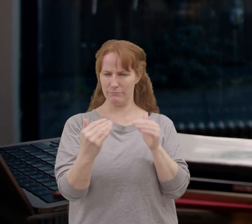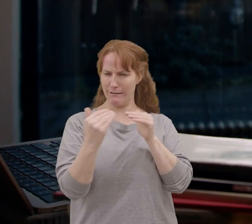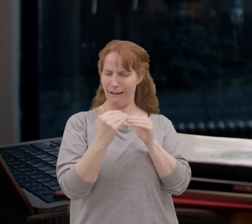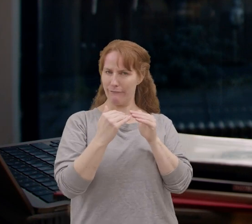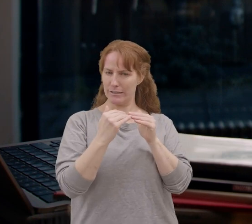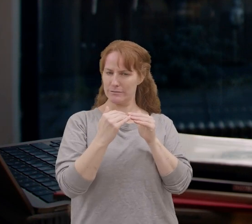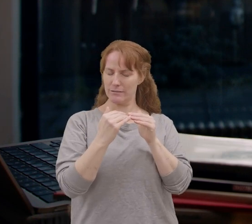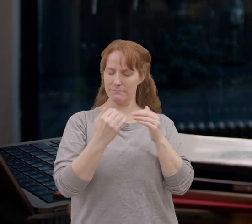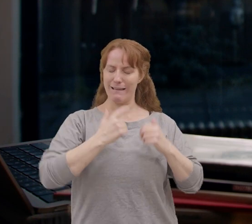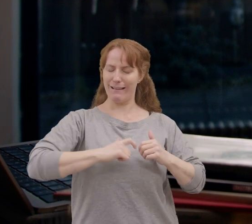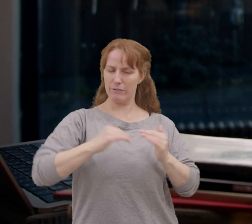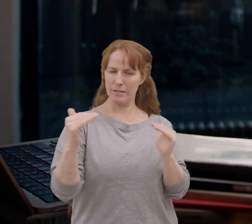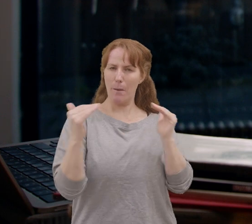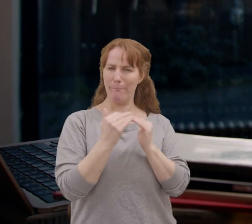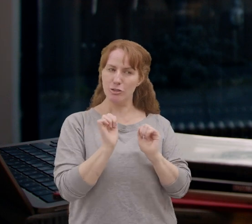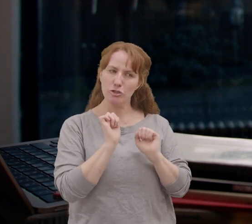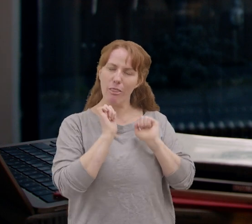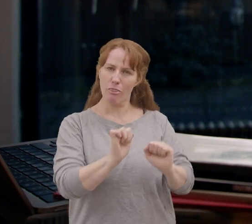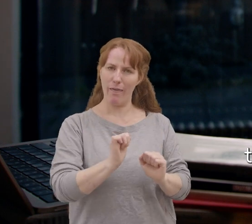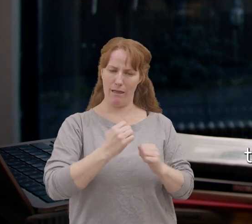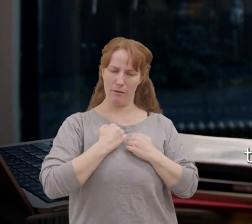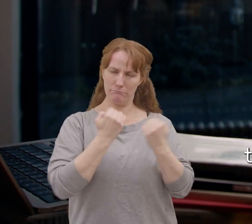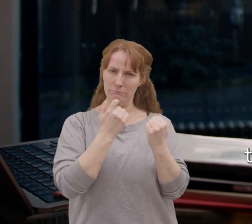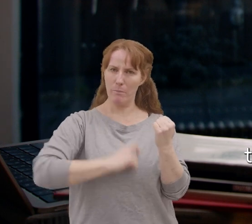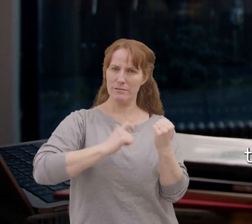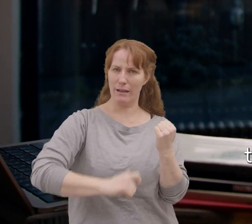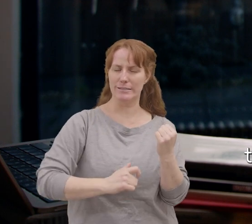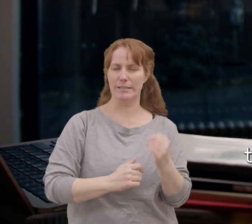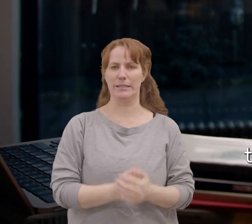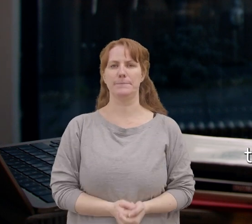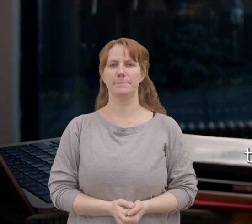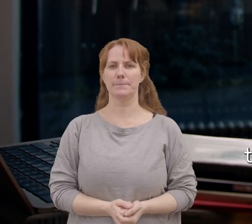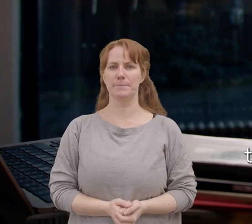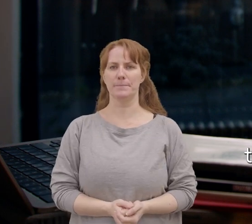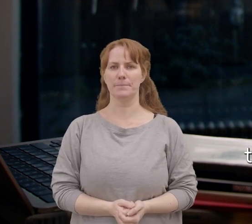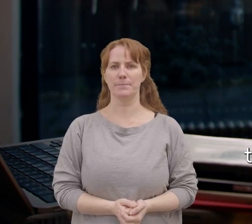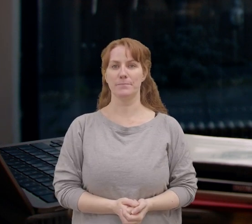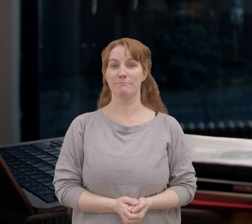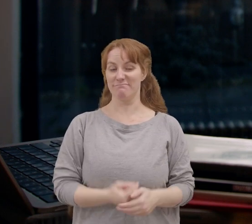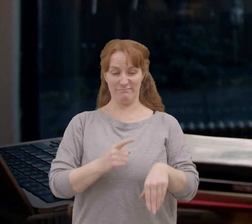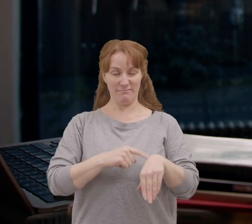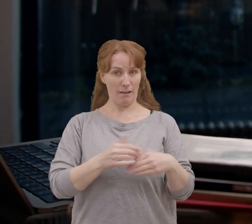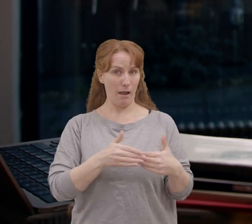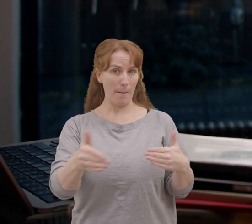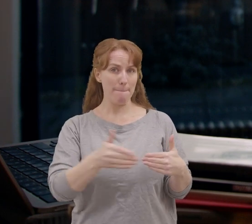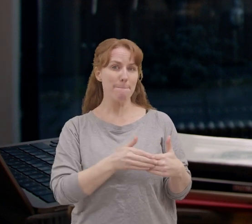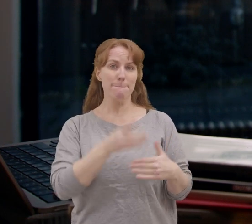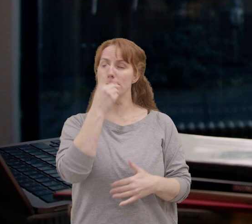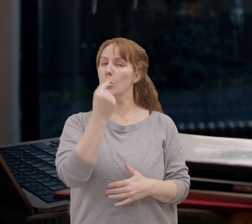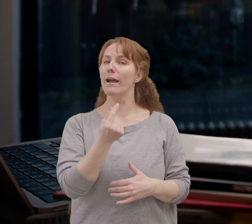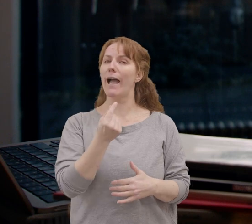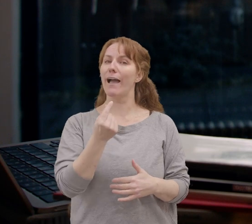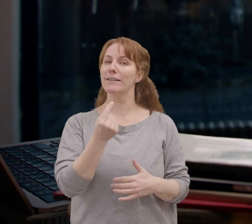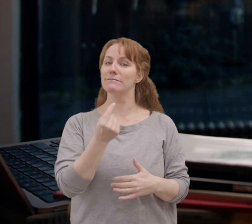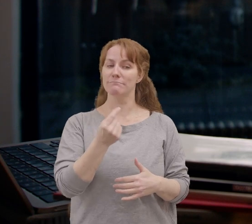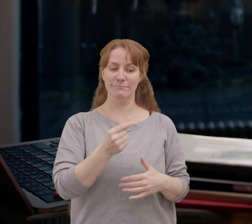say is in a way that you feel is completely true to their characters and who they are. If you have a bit of time left, you